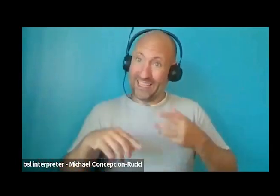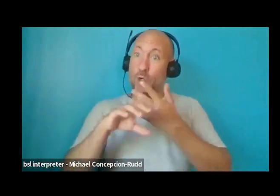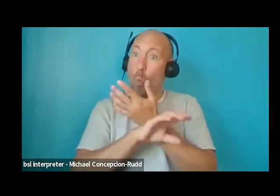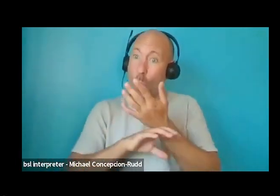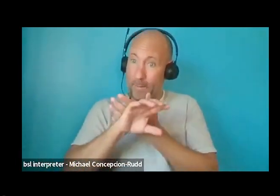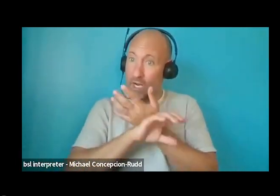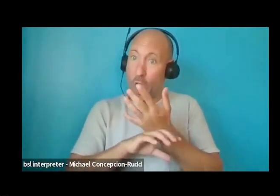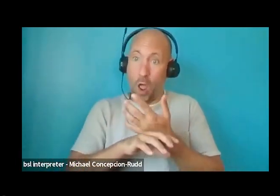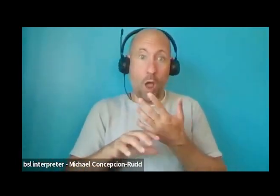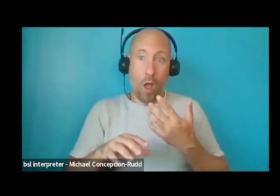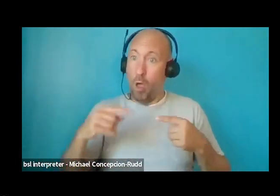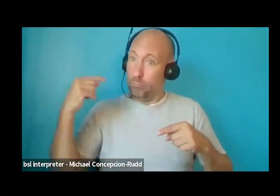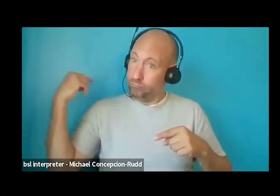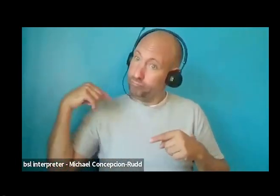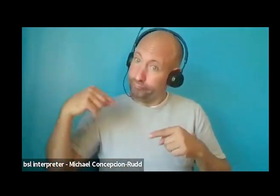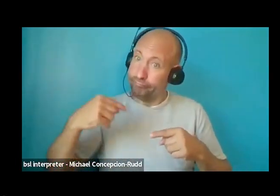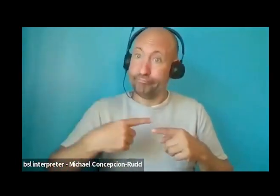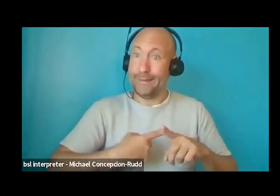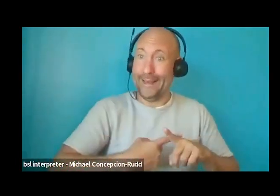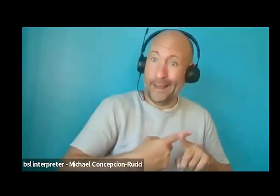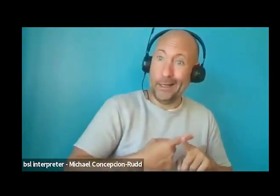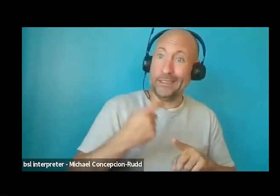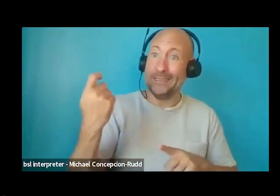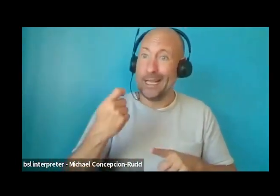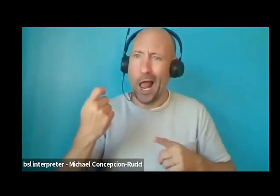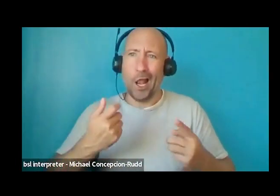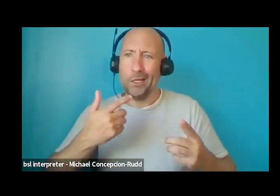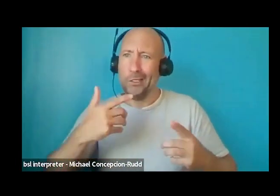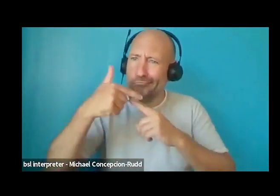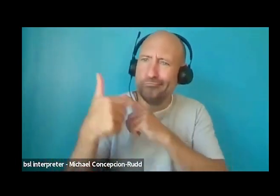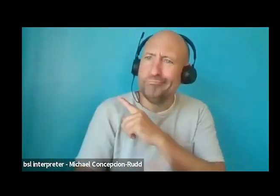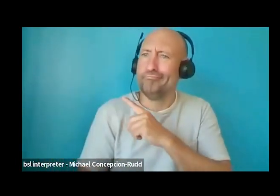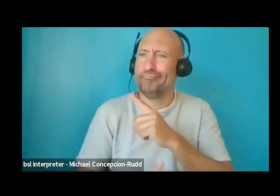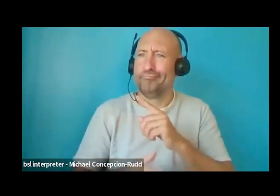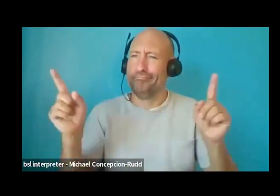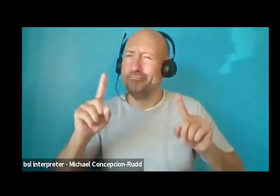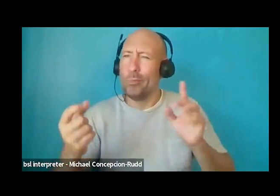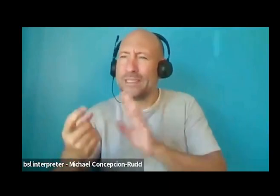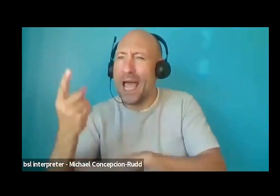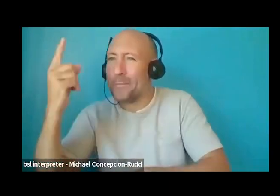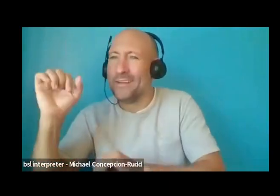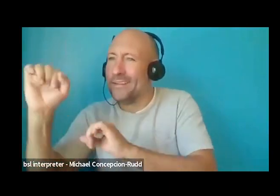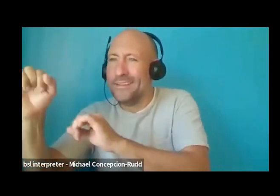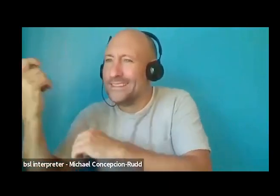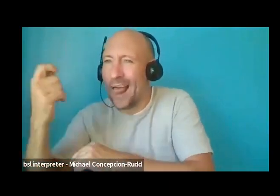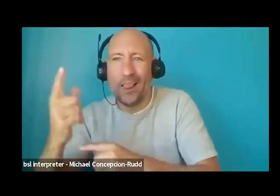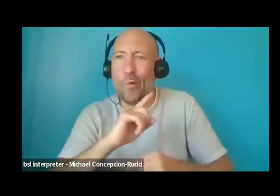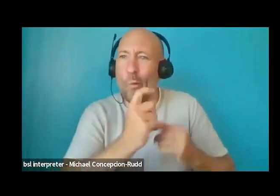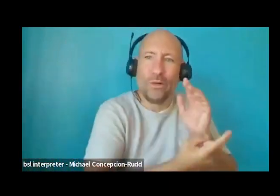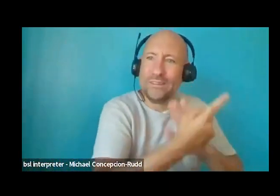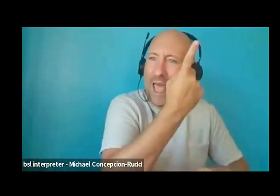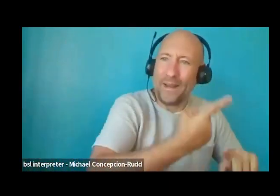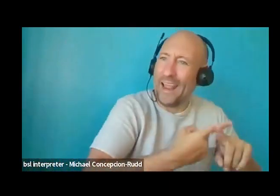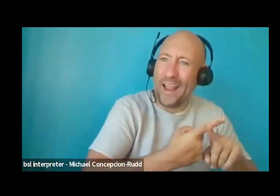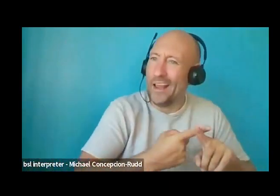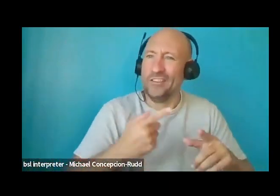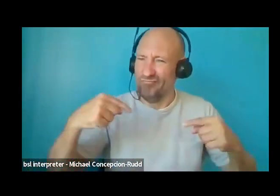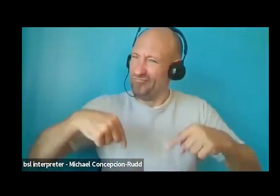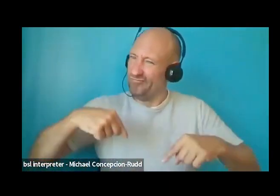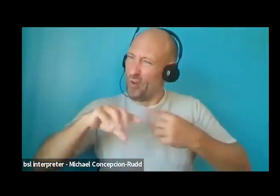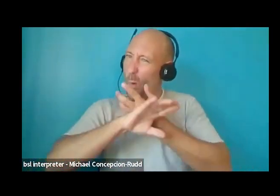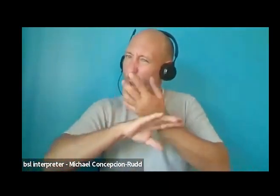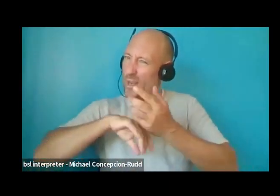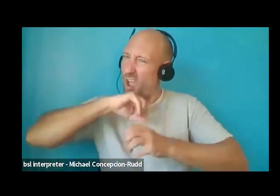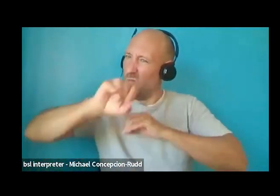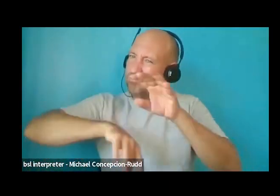and disability in the English and Italian scenes. And these are really designed to curate a range